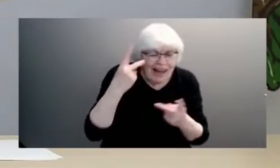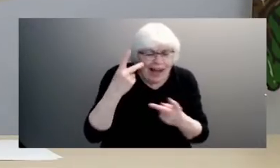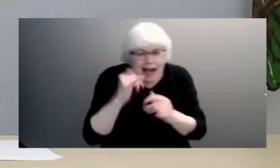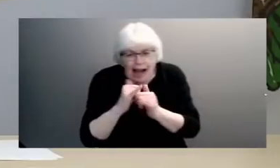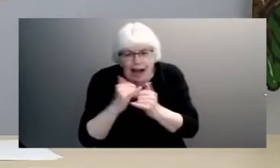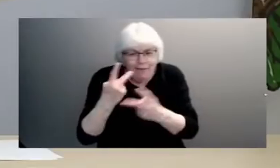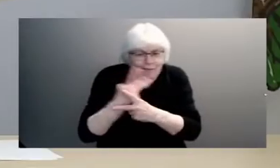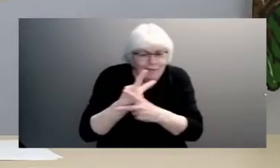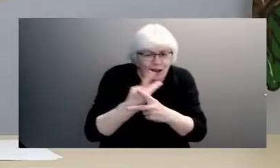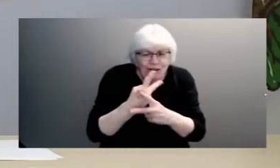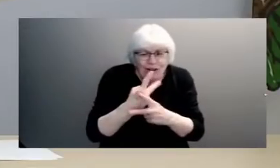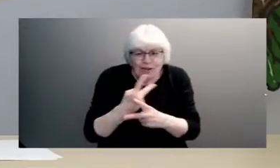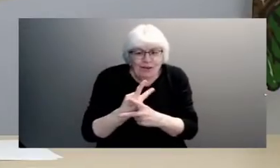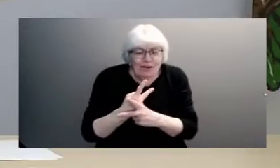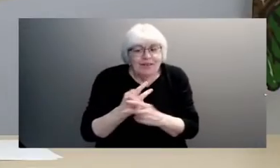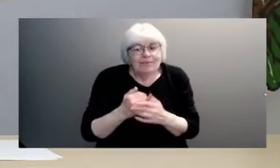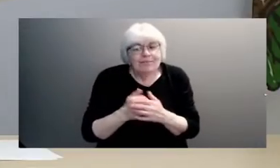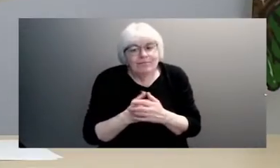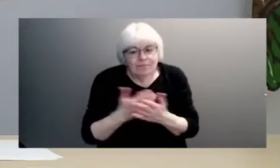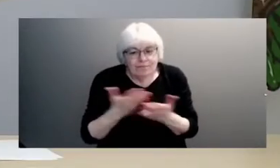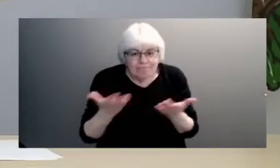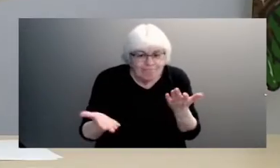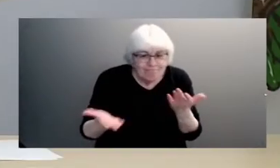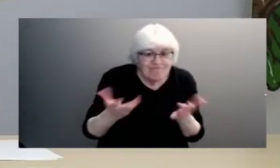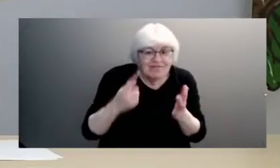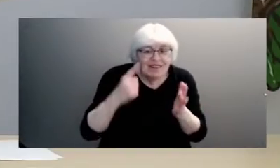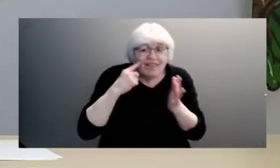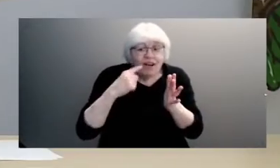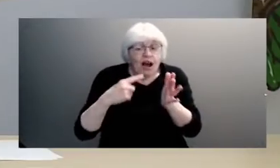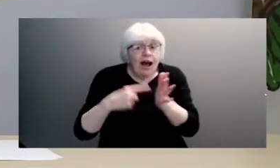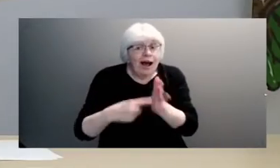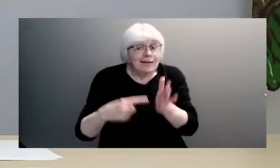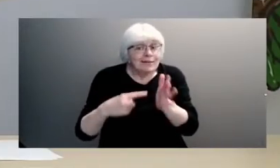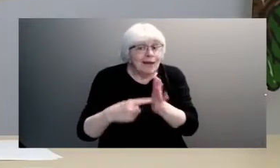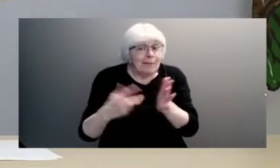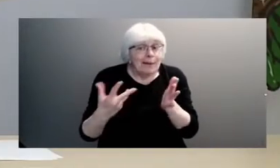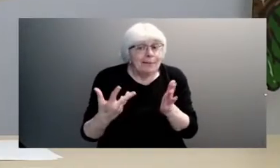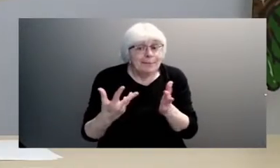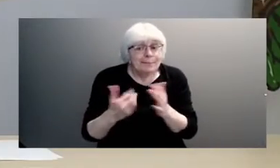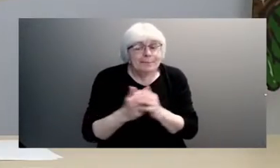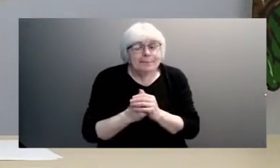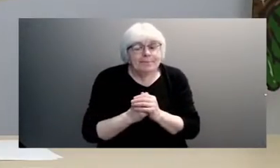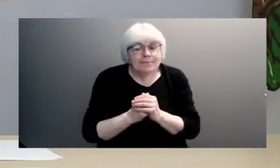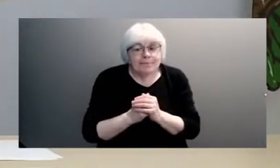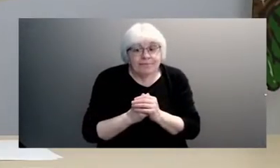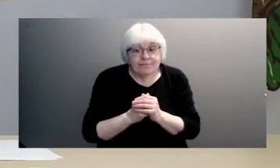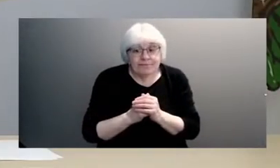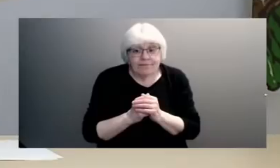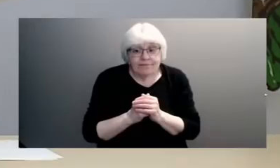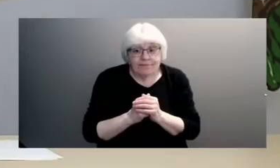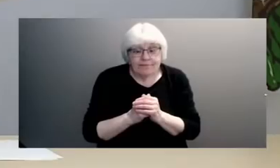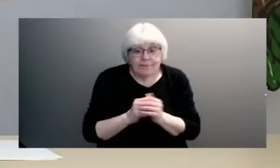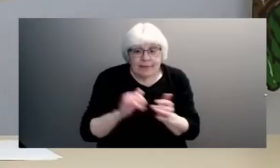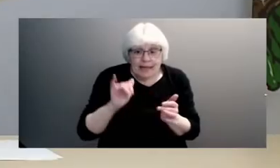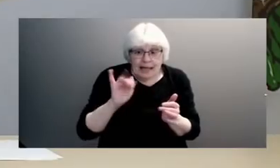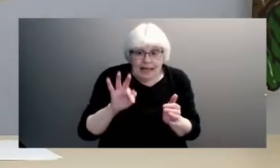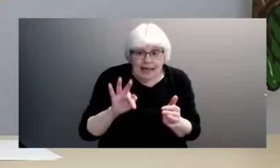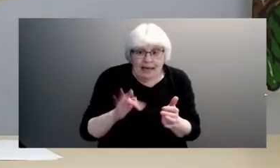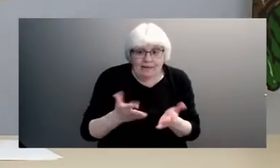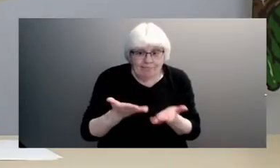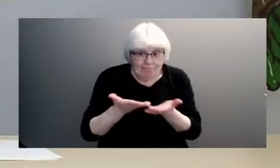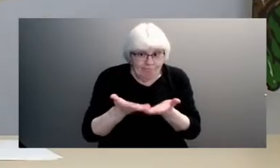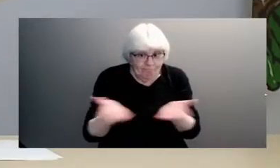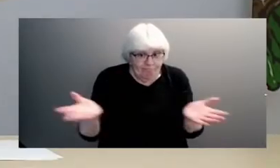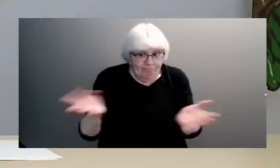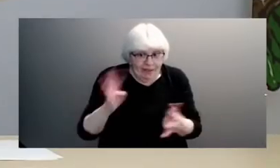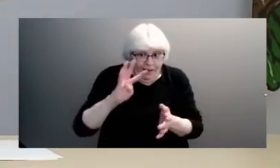if we are doing for instance, testing on day 4 for everyone, and we can't accommodate it at the testing clinics, and we